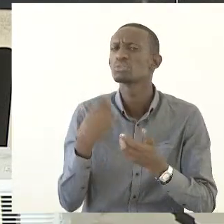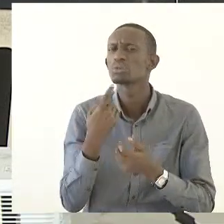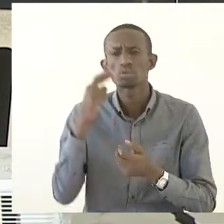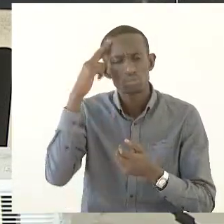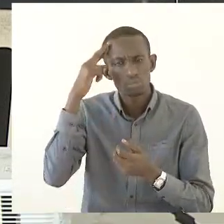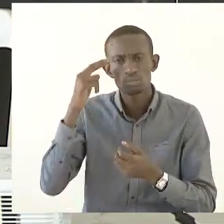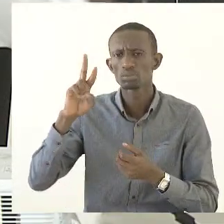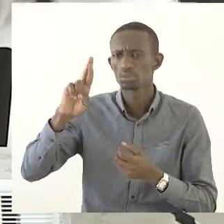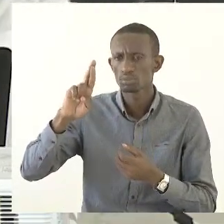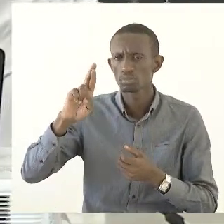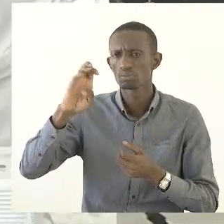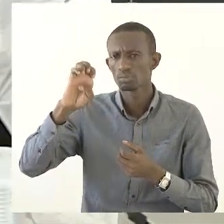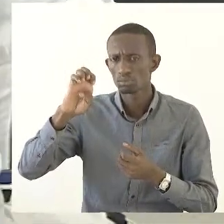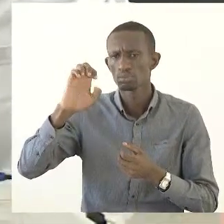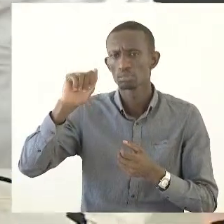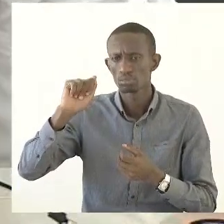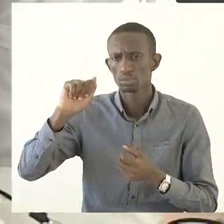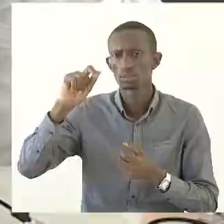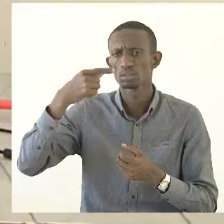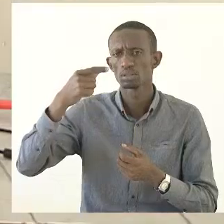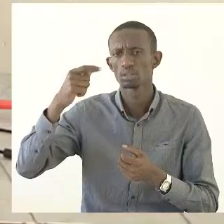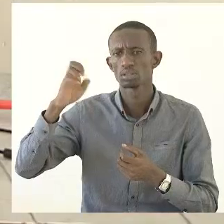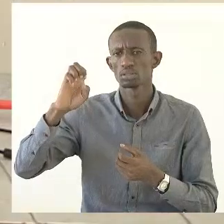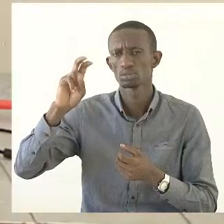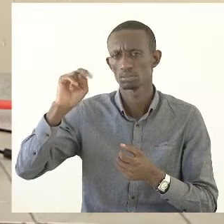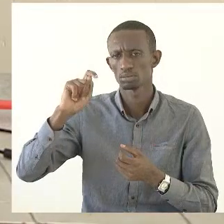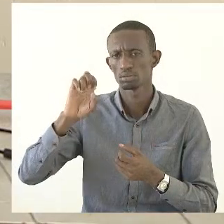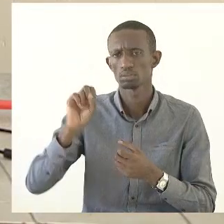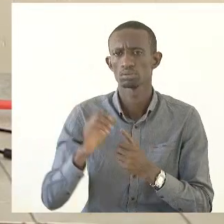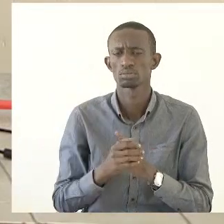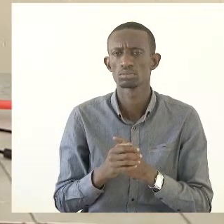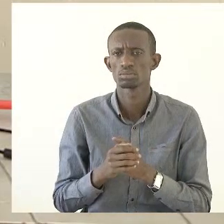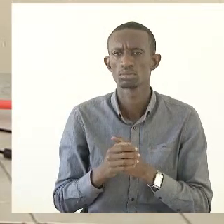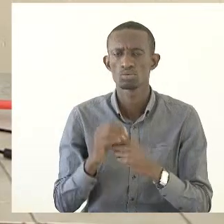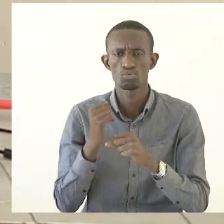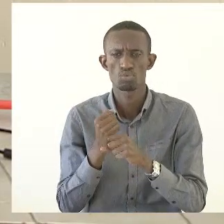to test the presence of starch? The reagent